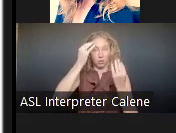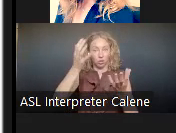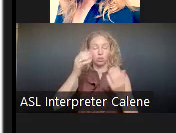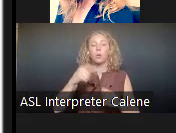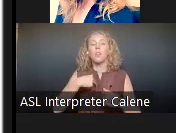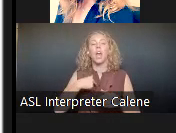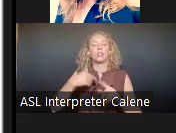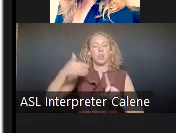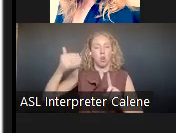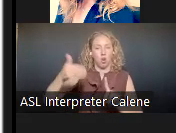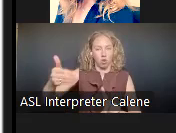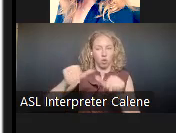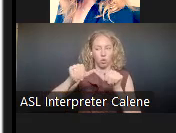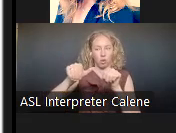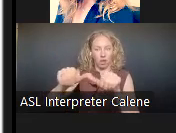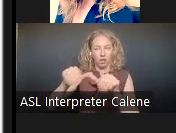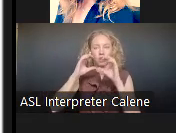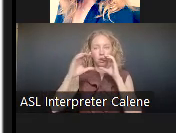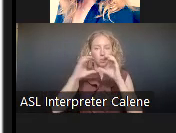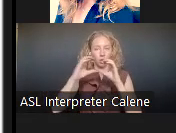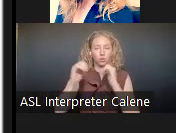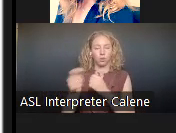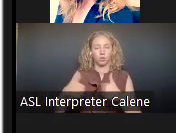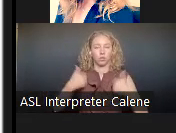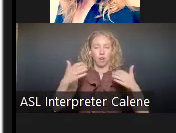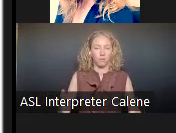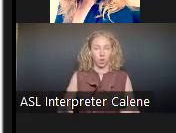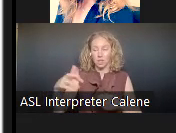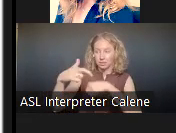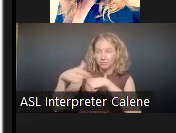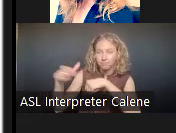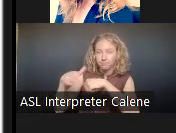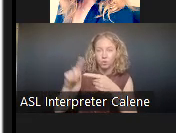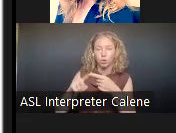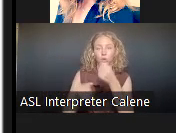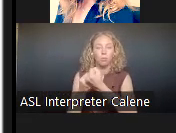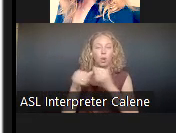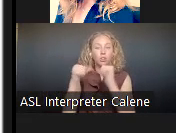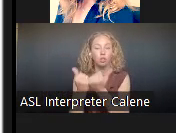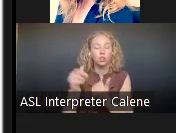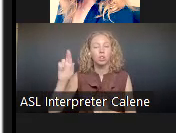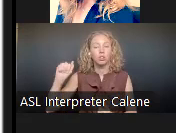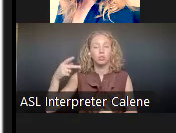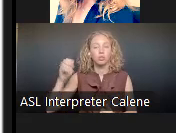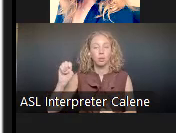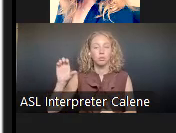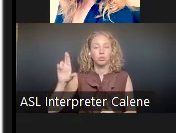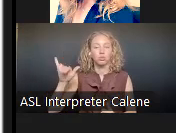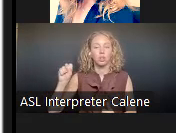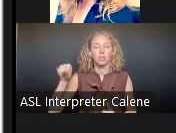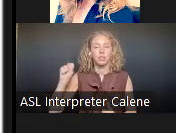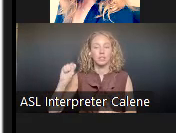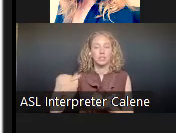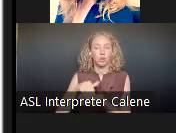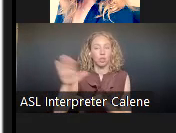with the survivor. There's a lot of referrals to support agencies like the rape crisis centers in their community.